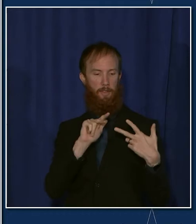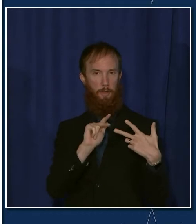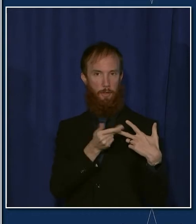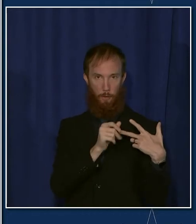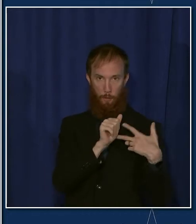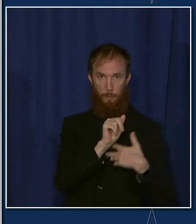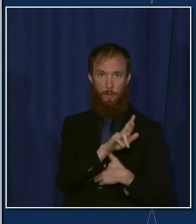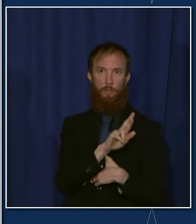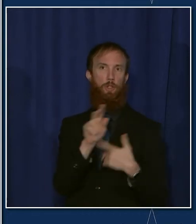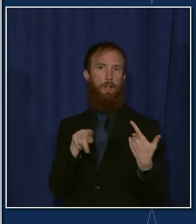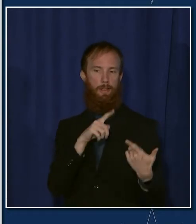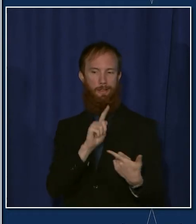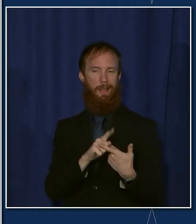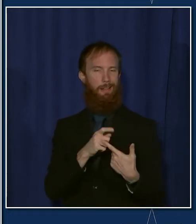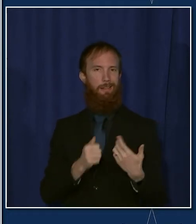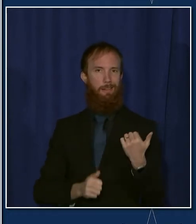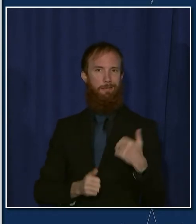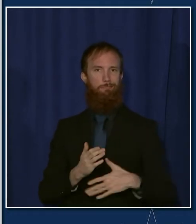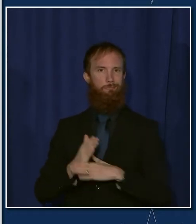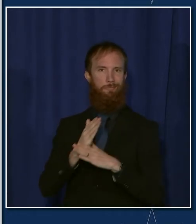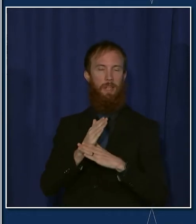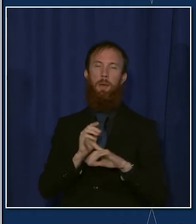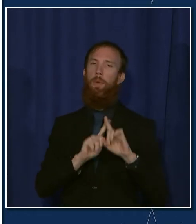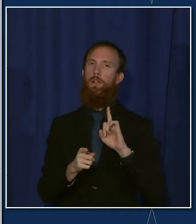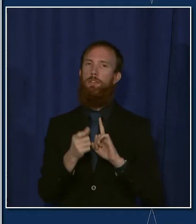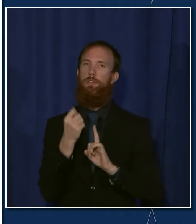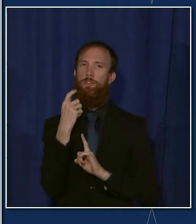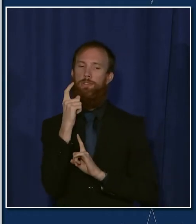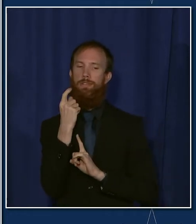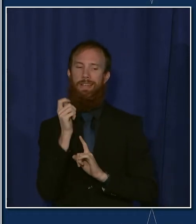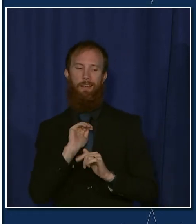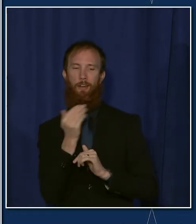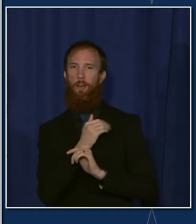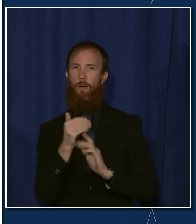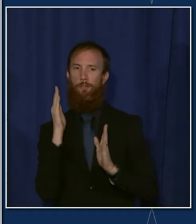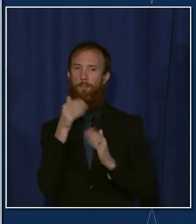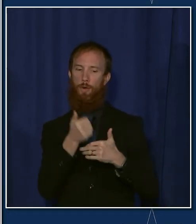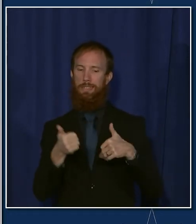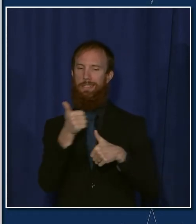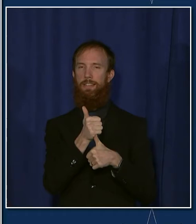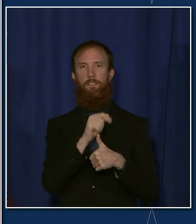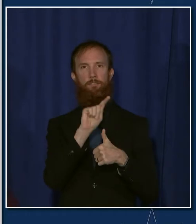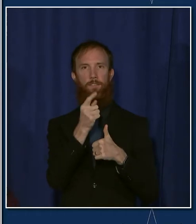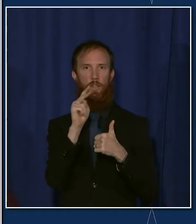though, first and second doses, and that's where our focus really continues to lie.